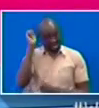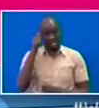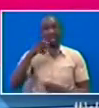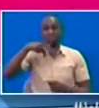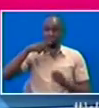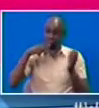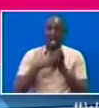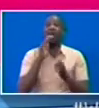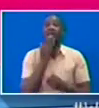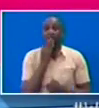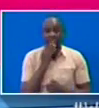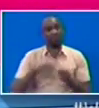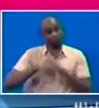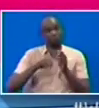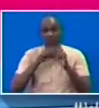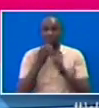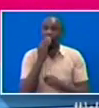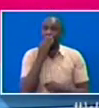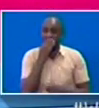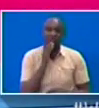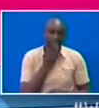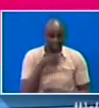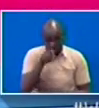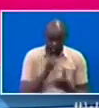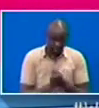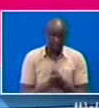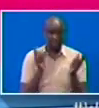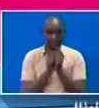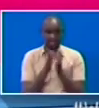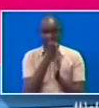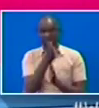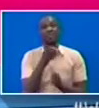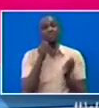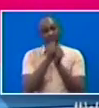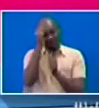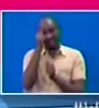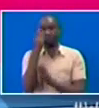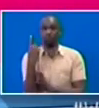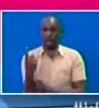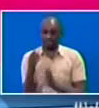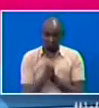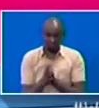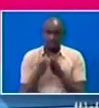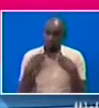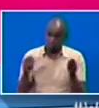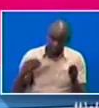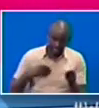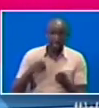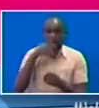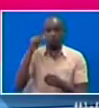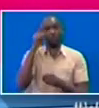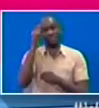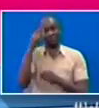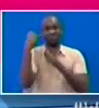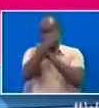League Giants AFC leopards this evening treated host Dar FC to a 15 to1 humiliation in a go TV Shield